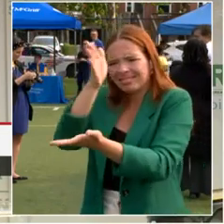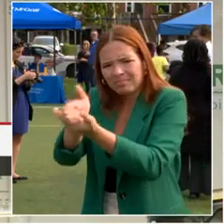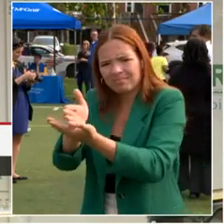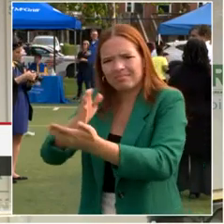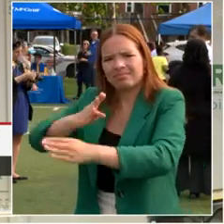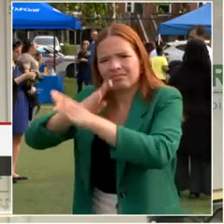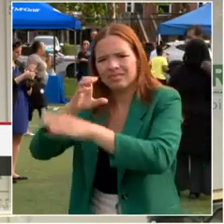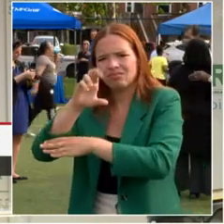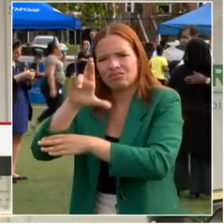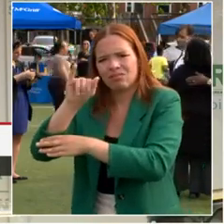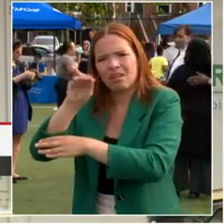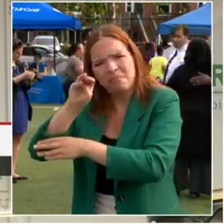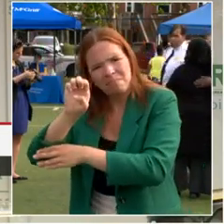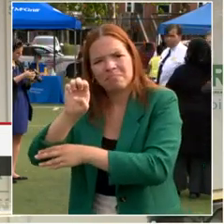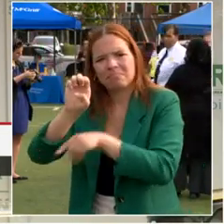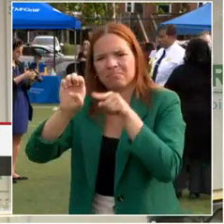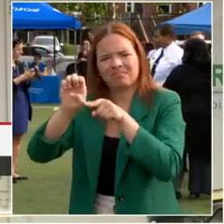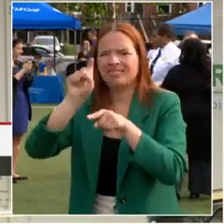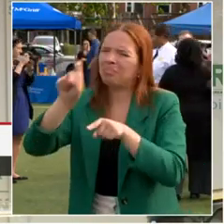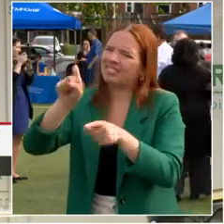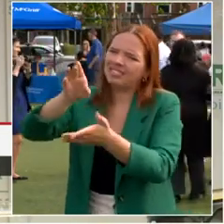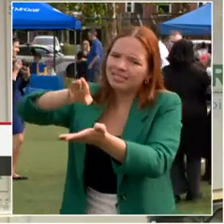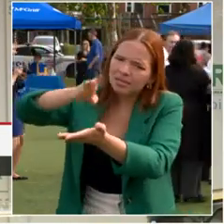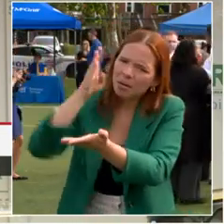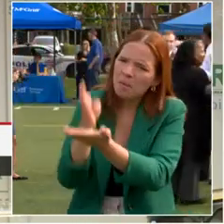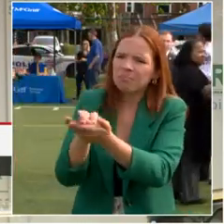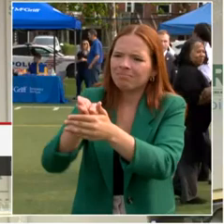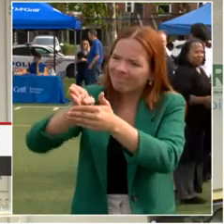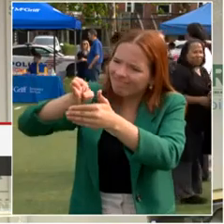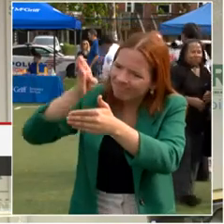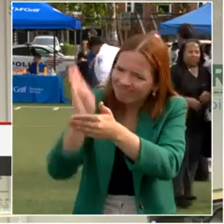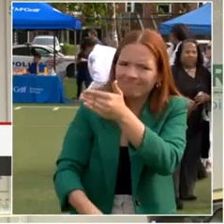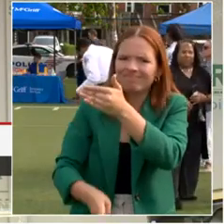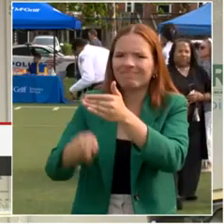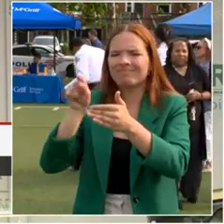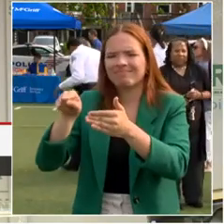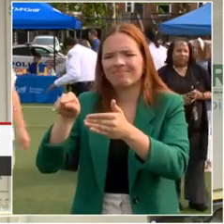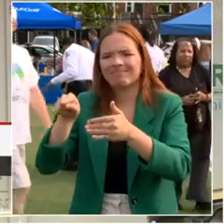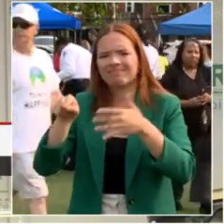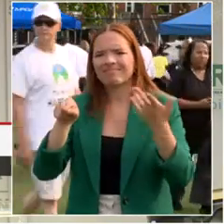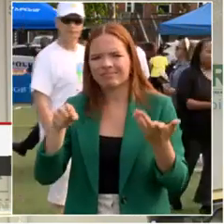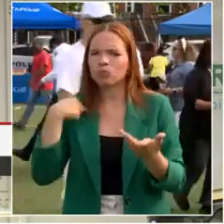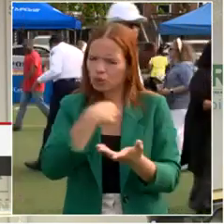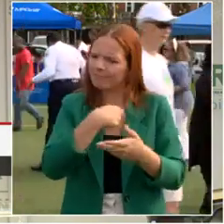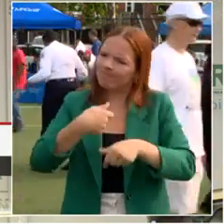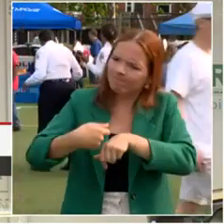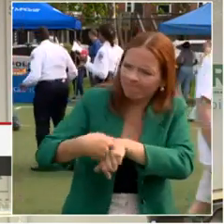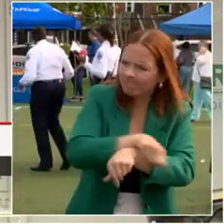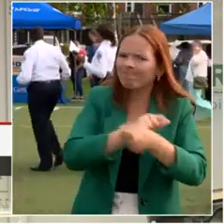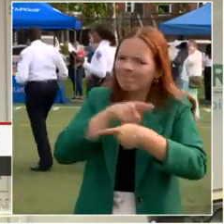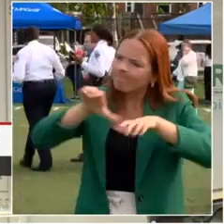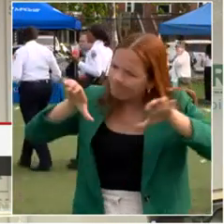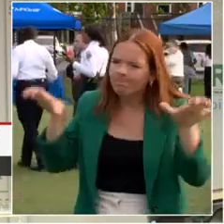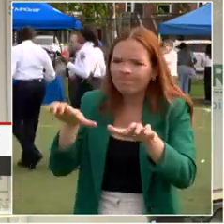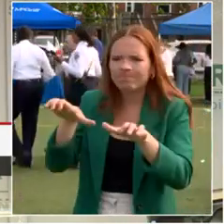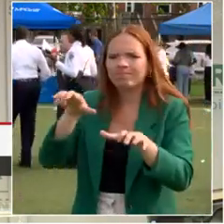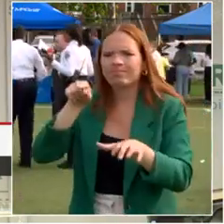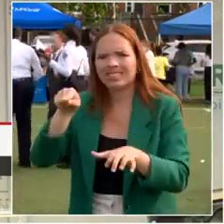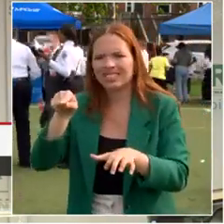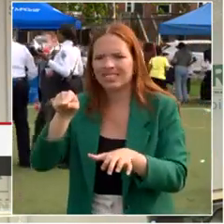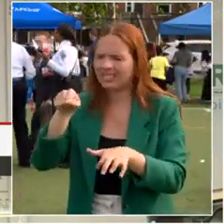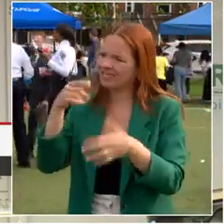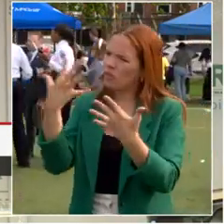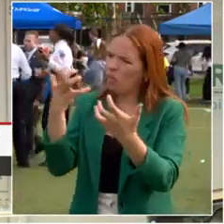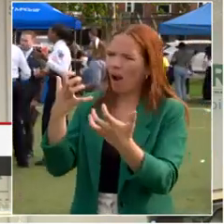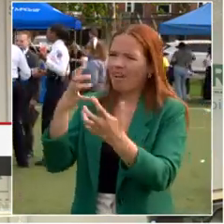crisis. And that's to go after the individuals that we know to be driving violence and not simply wait for bad